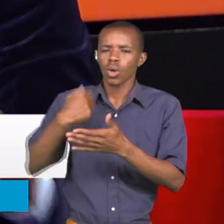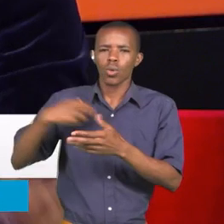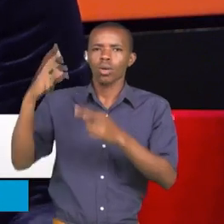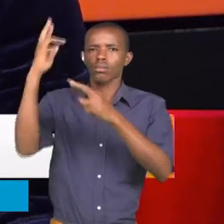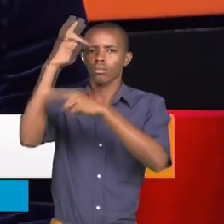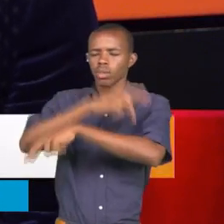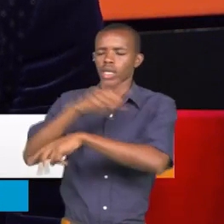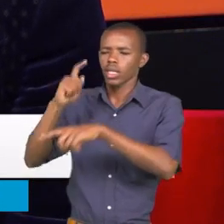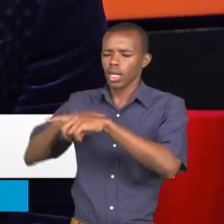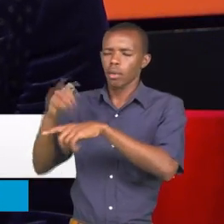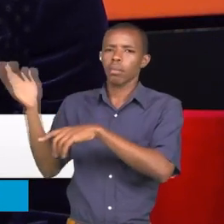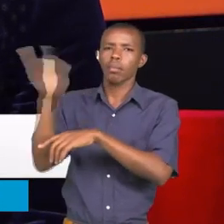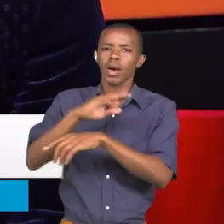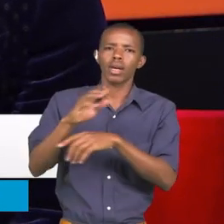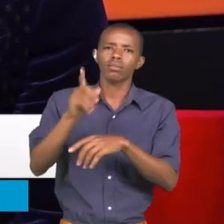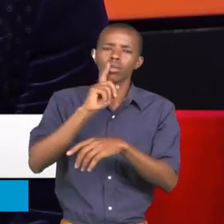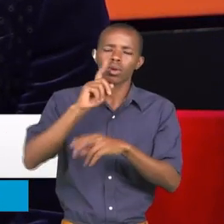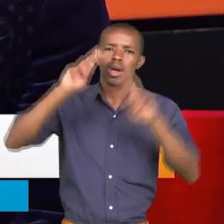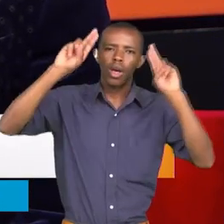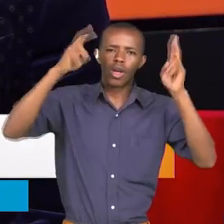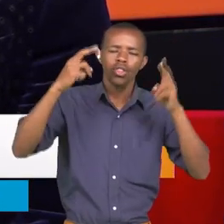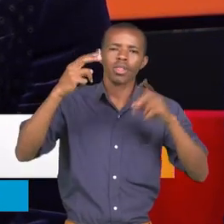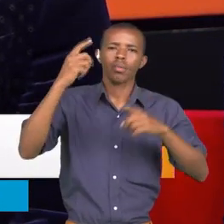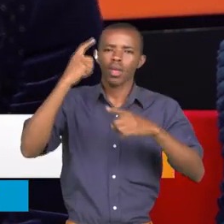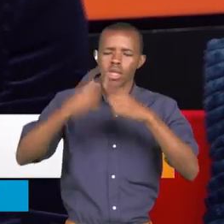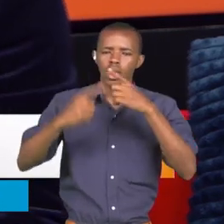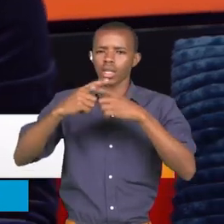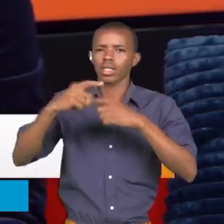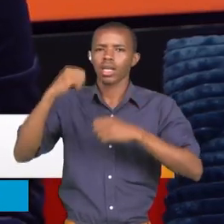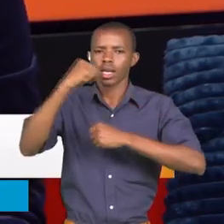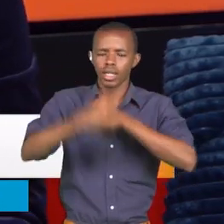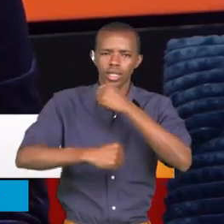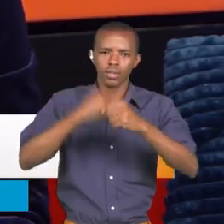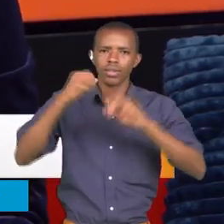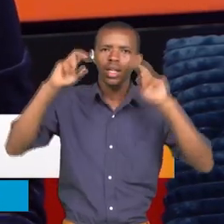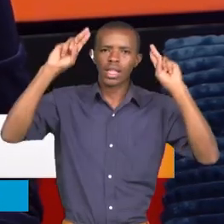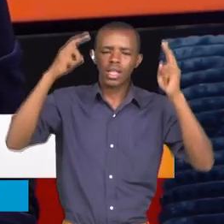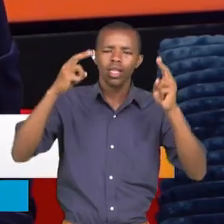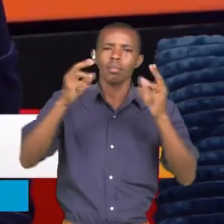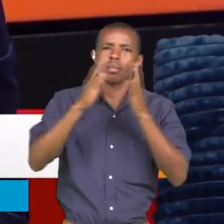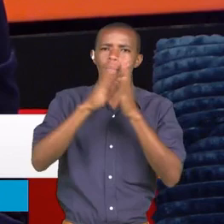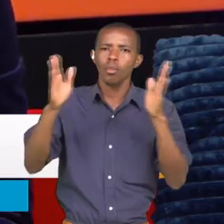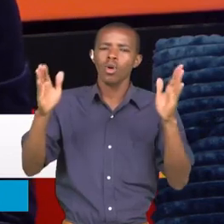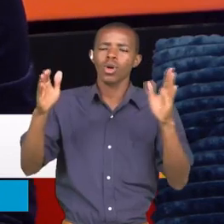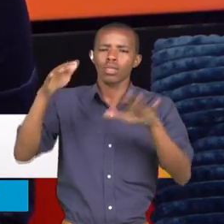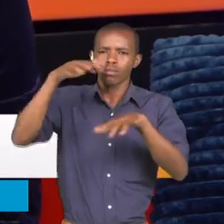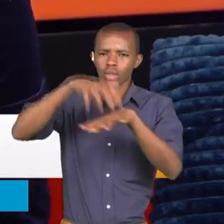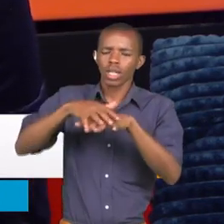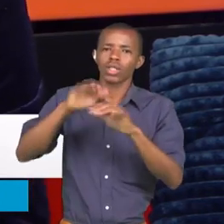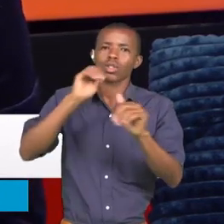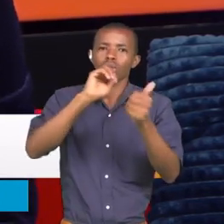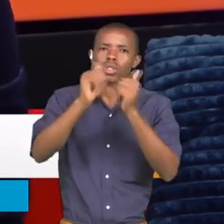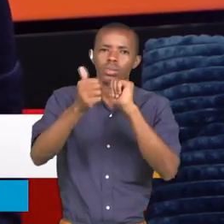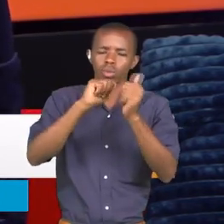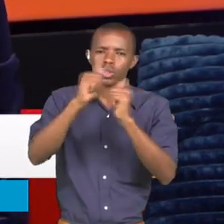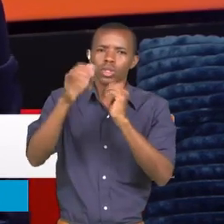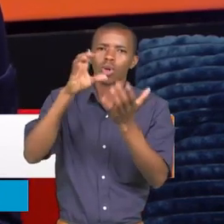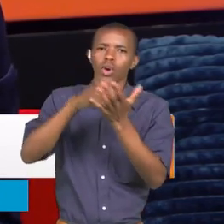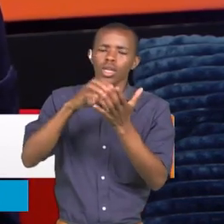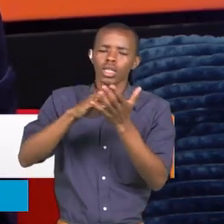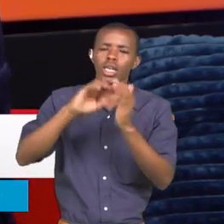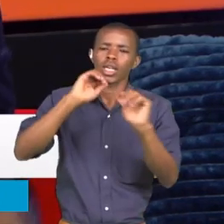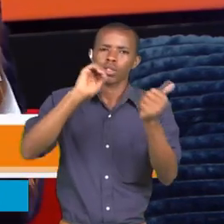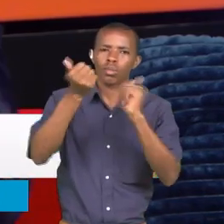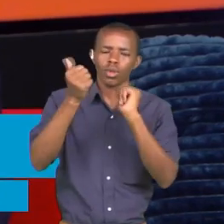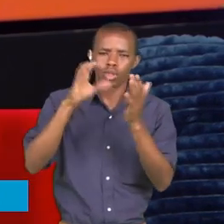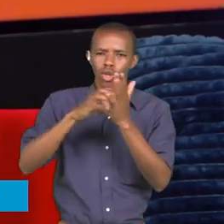break, when you come back now, I want to talk about the theme for this year's event, because the theme is mostly inclining to the sports content. Now, sports